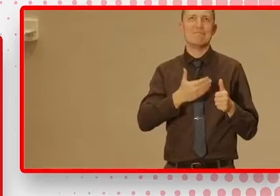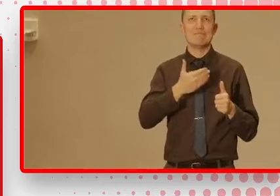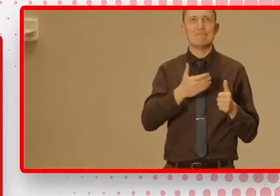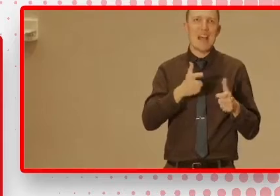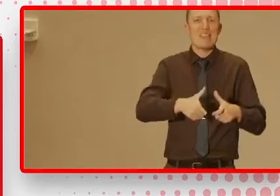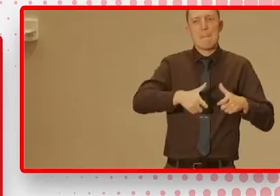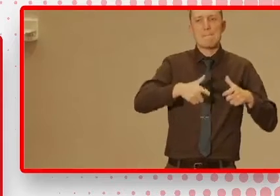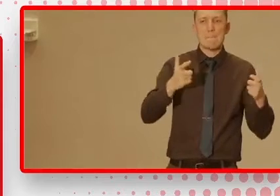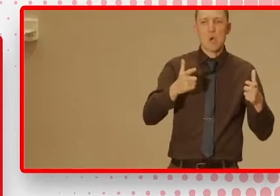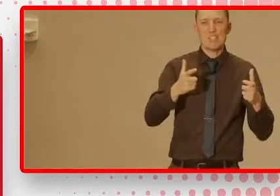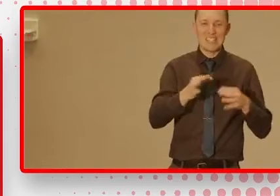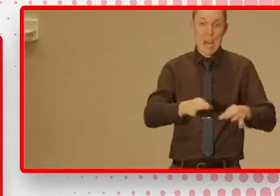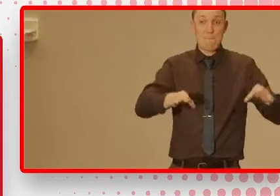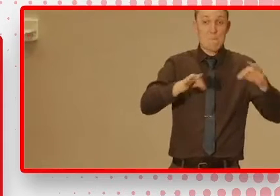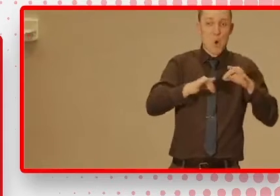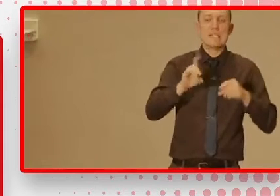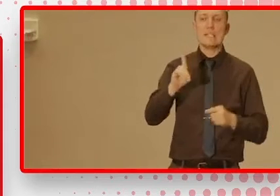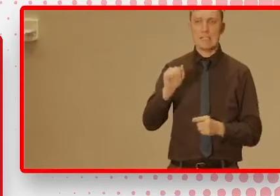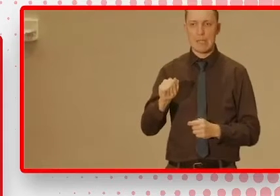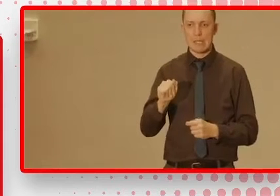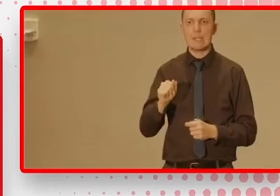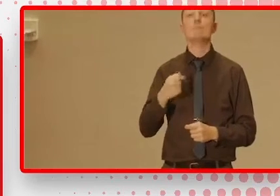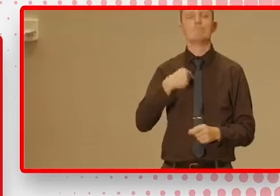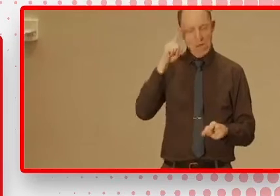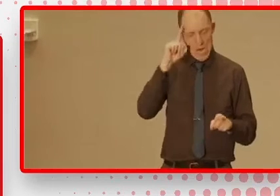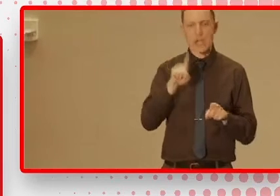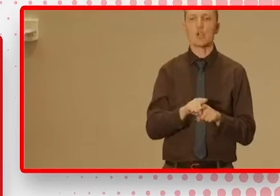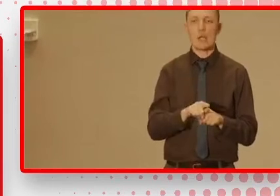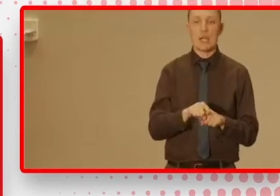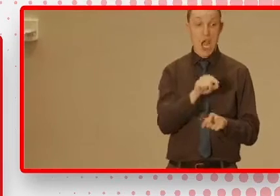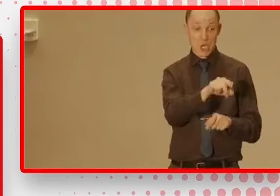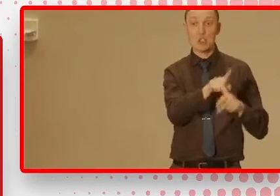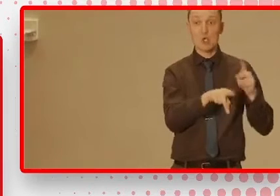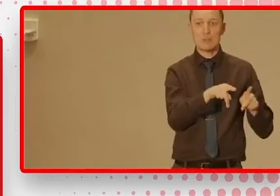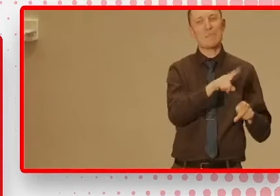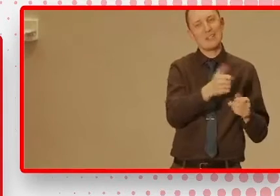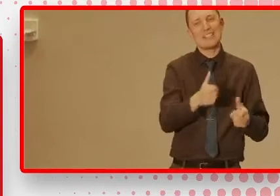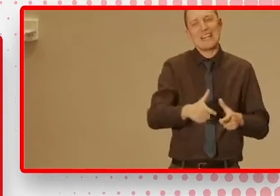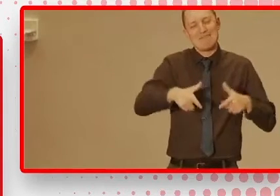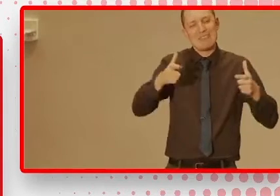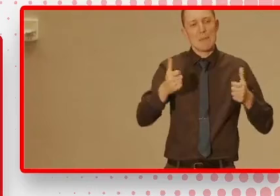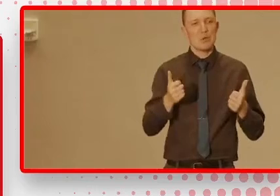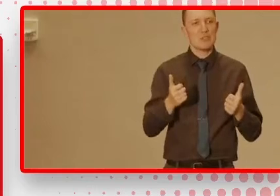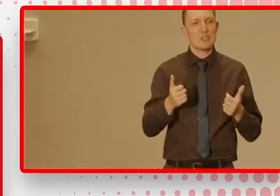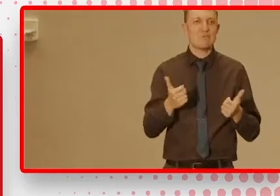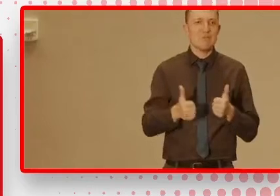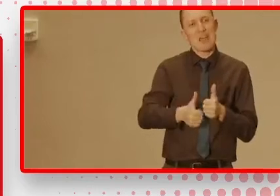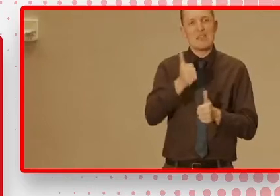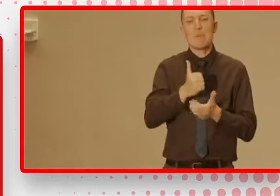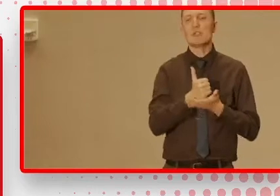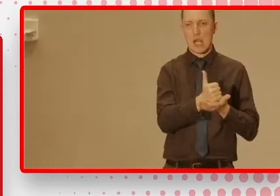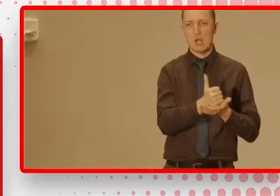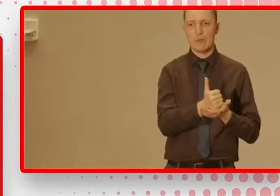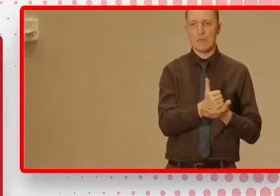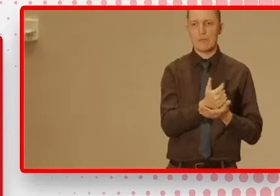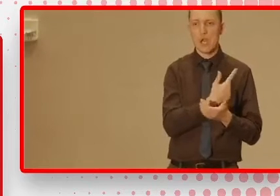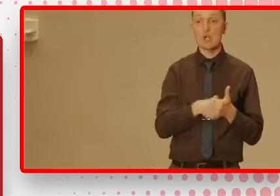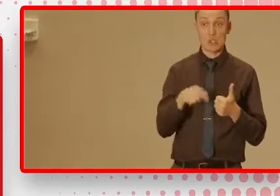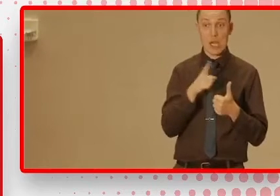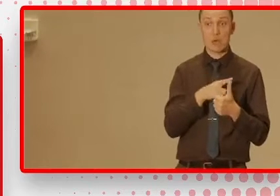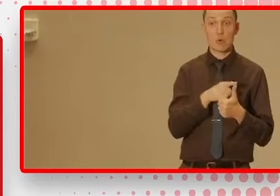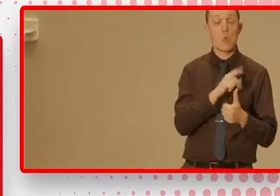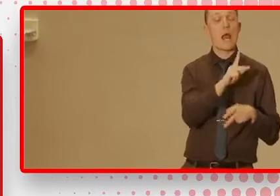disability. I couldn't agree more, folks, because those are the individuals that need the most help. So our category 1 are those with the most